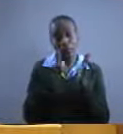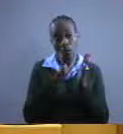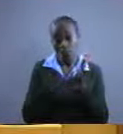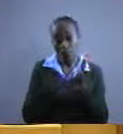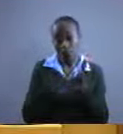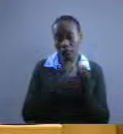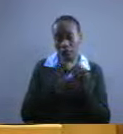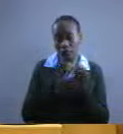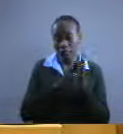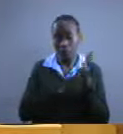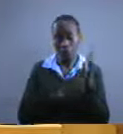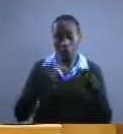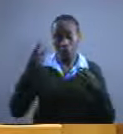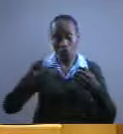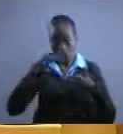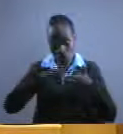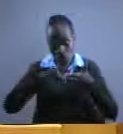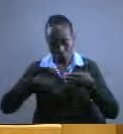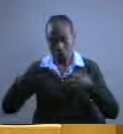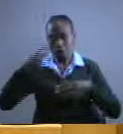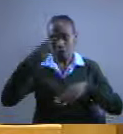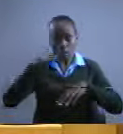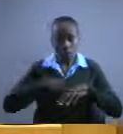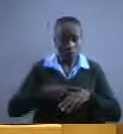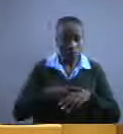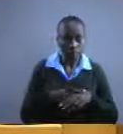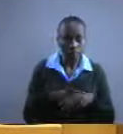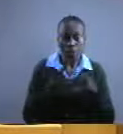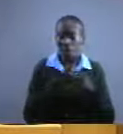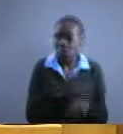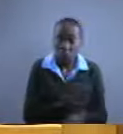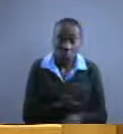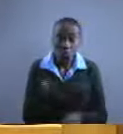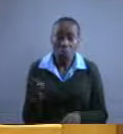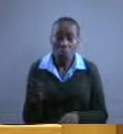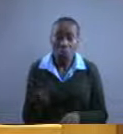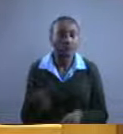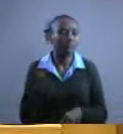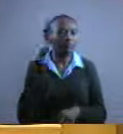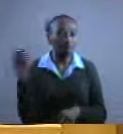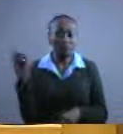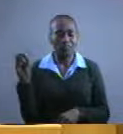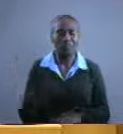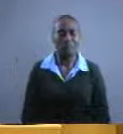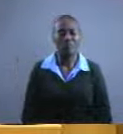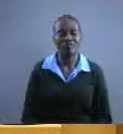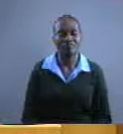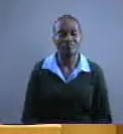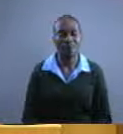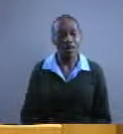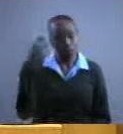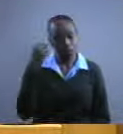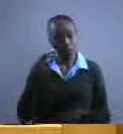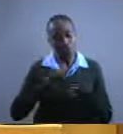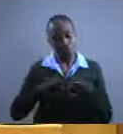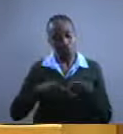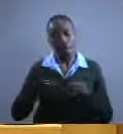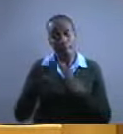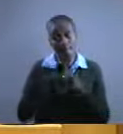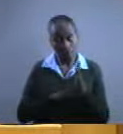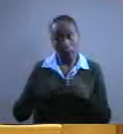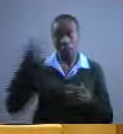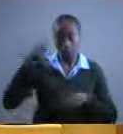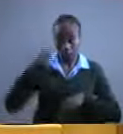read a second time? No objections agreed to. The Secretary will read the bill a second